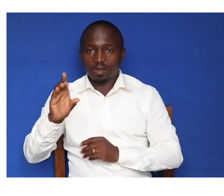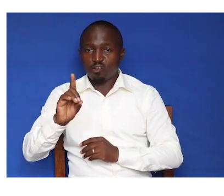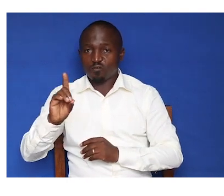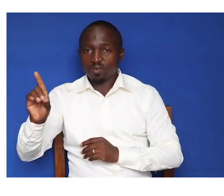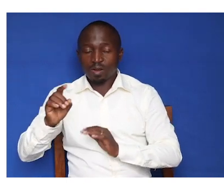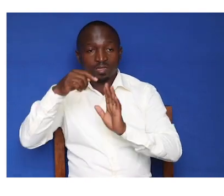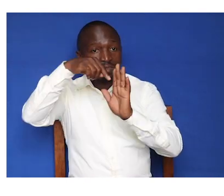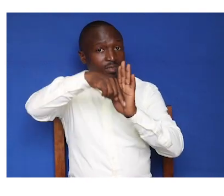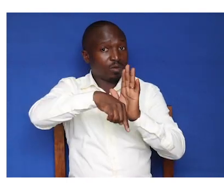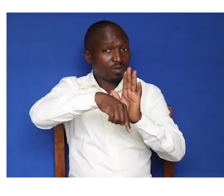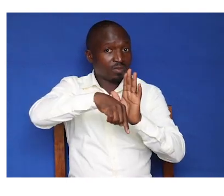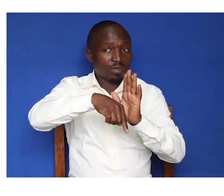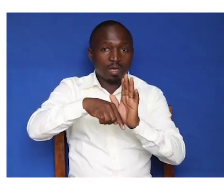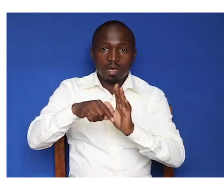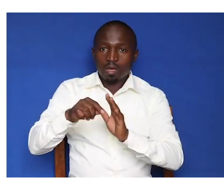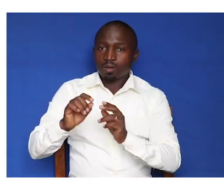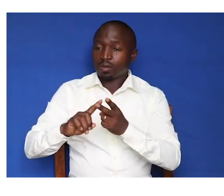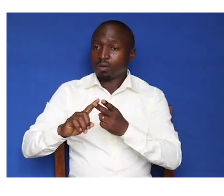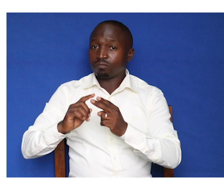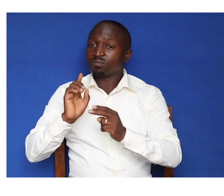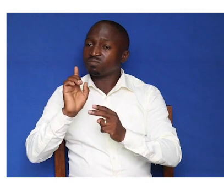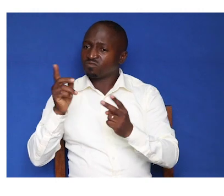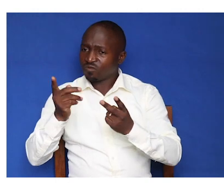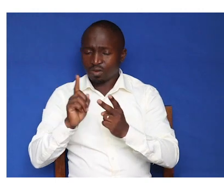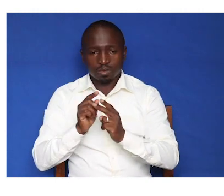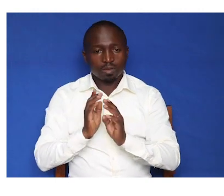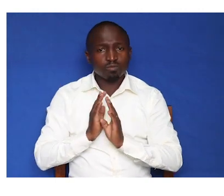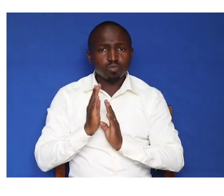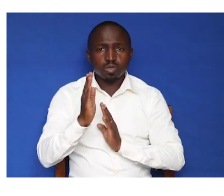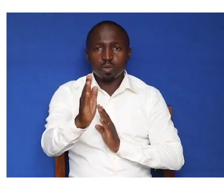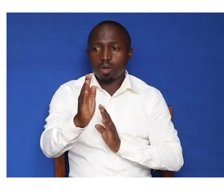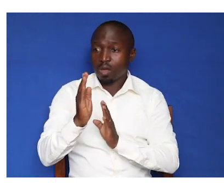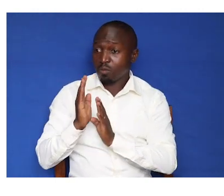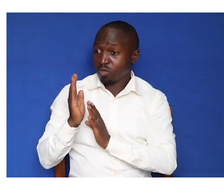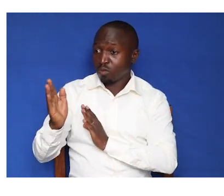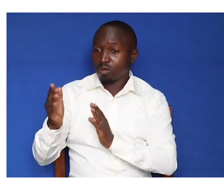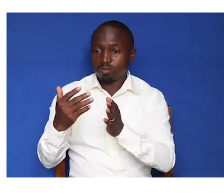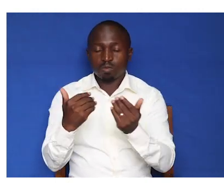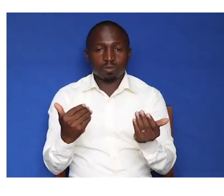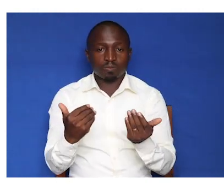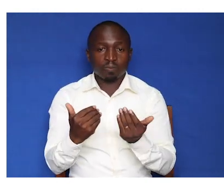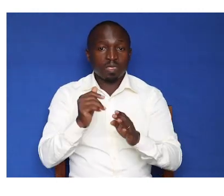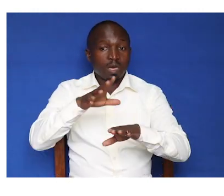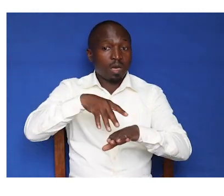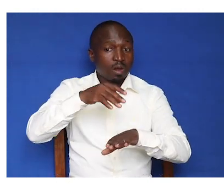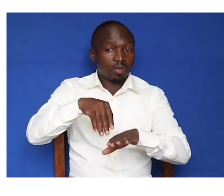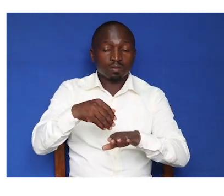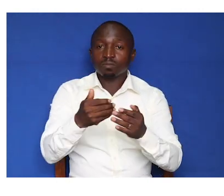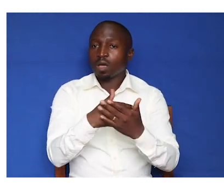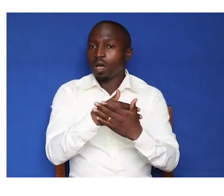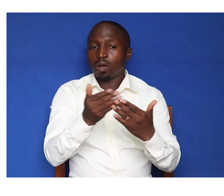currents appear to have relatively straight directions, as on the way there is